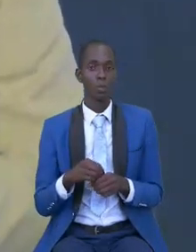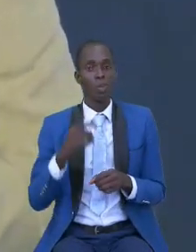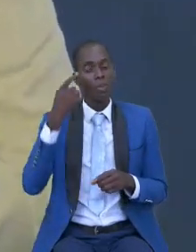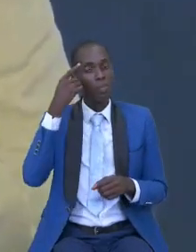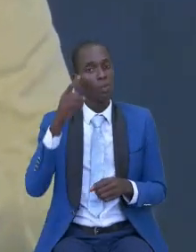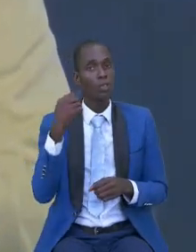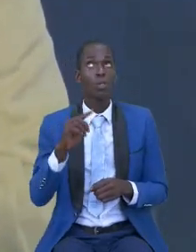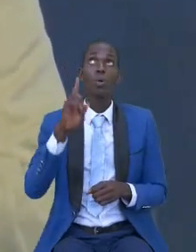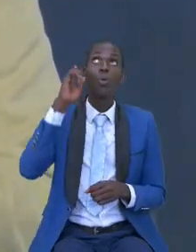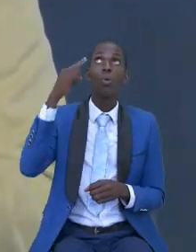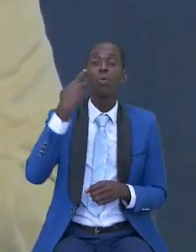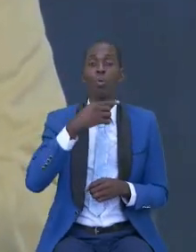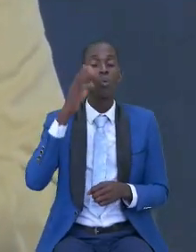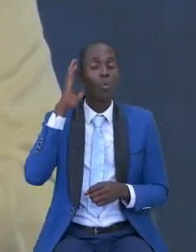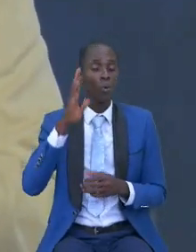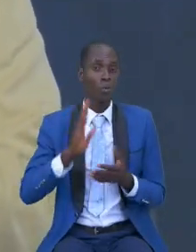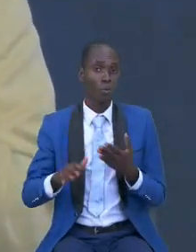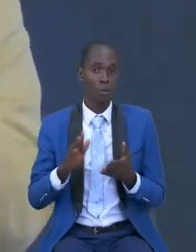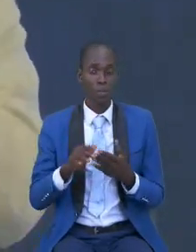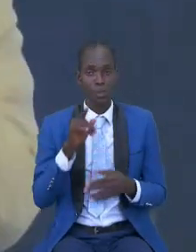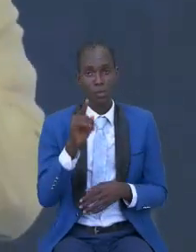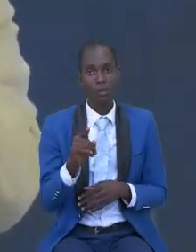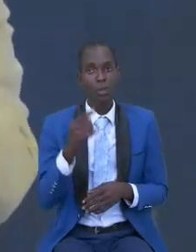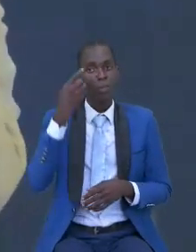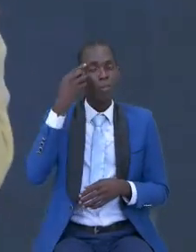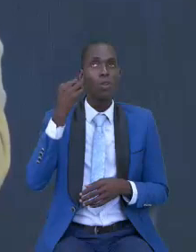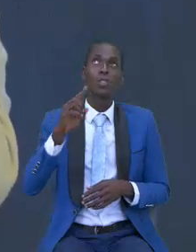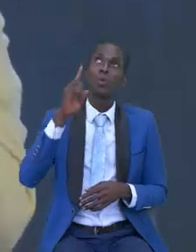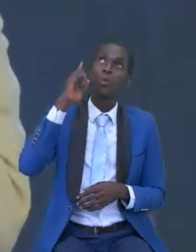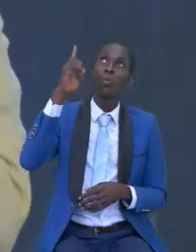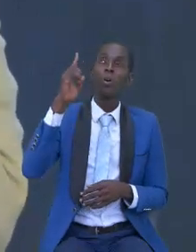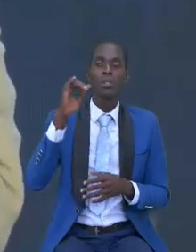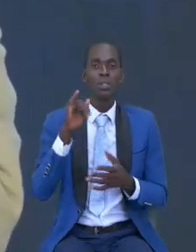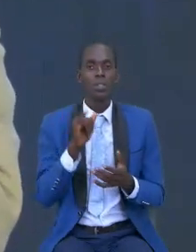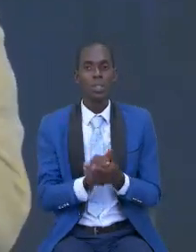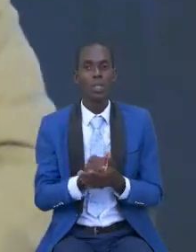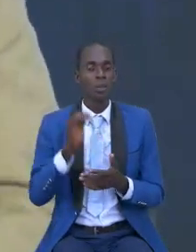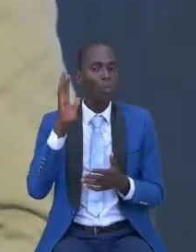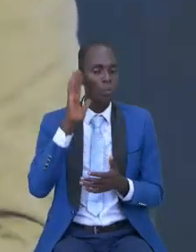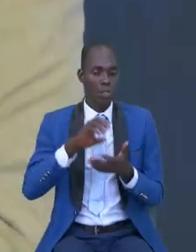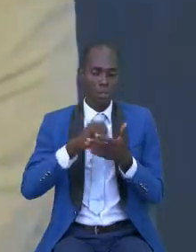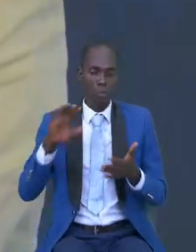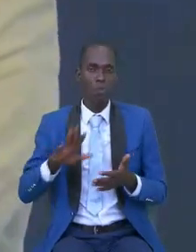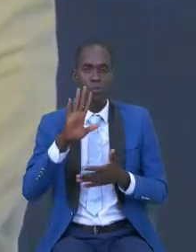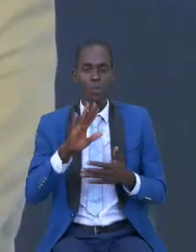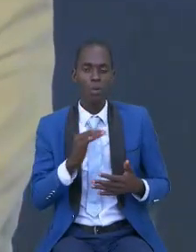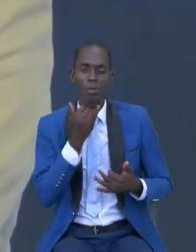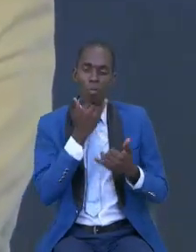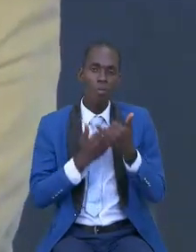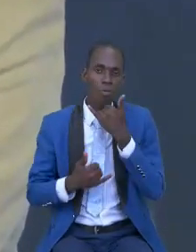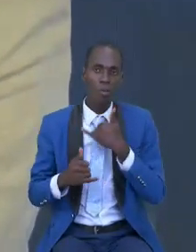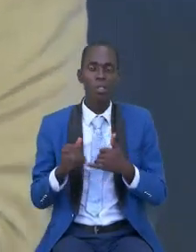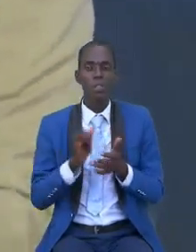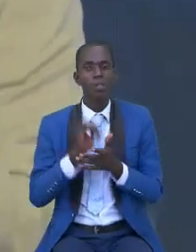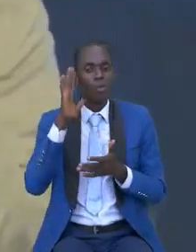will forgive you to come in. For the one, the guilt remover, that will remove the